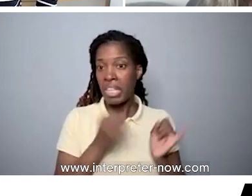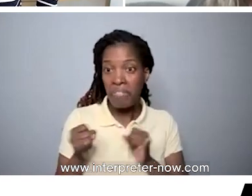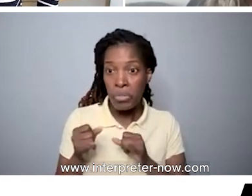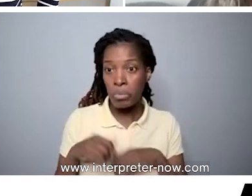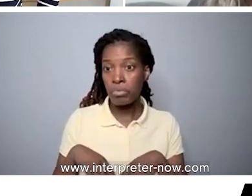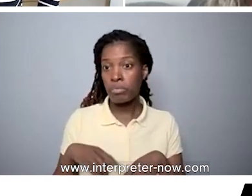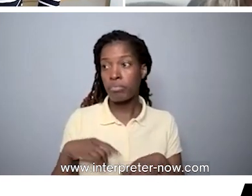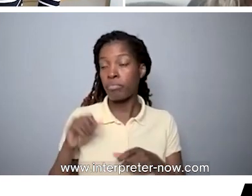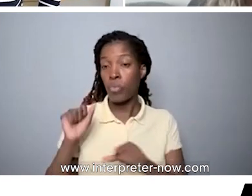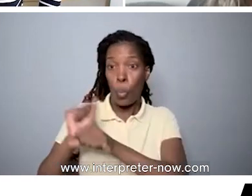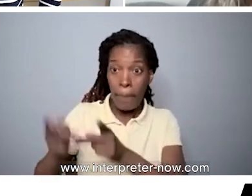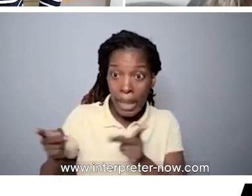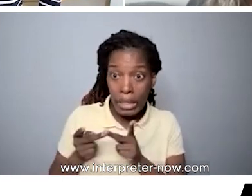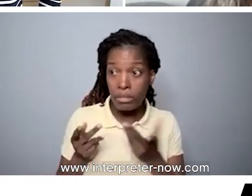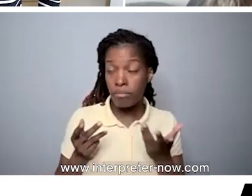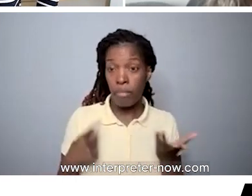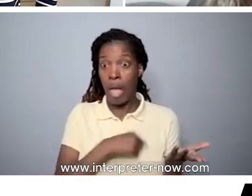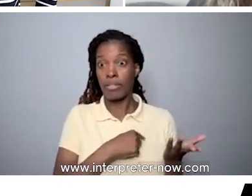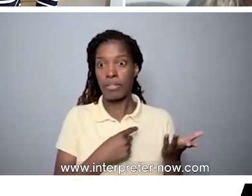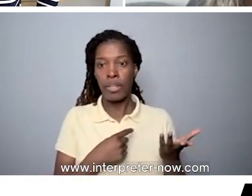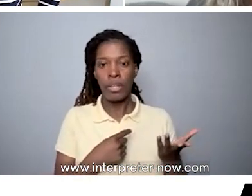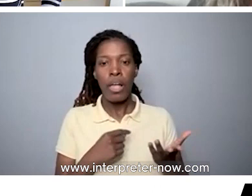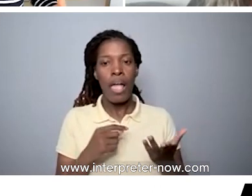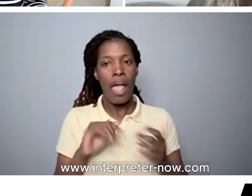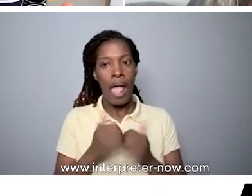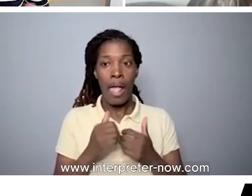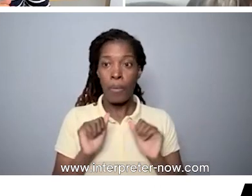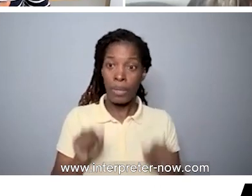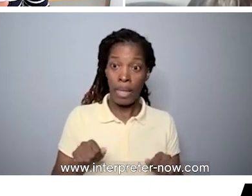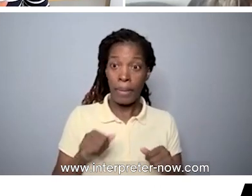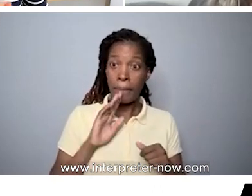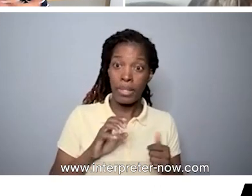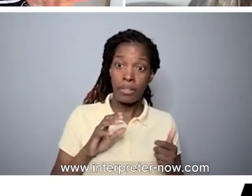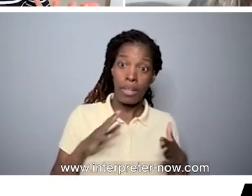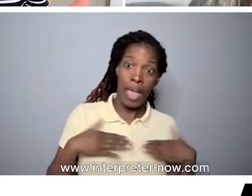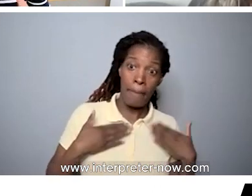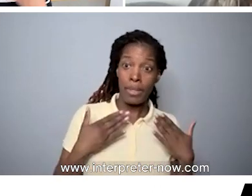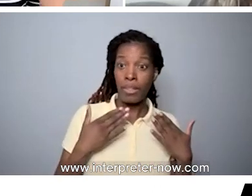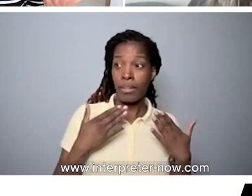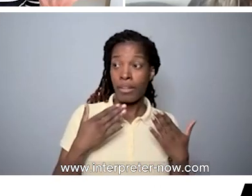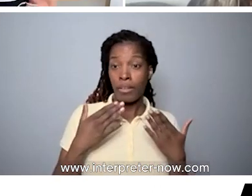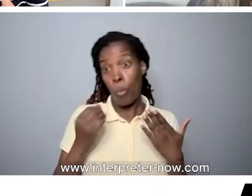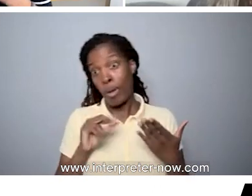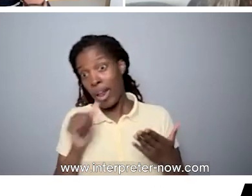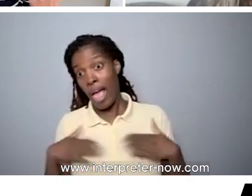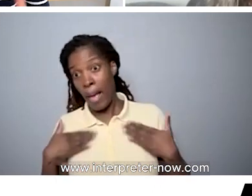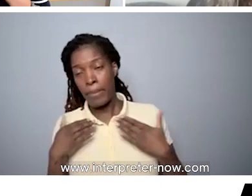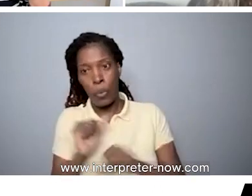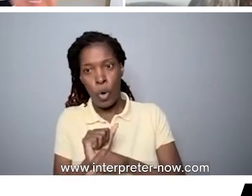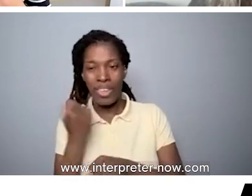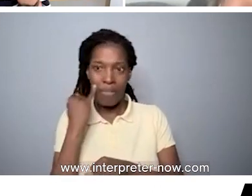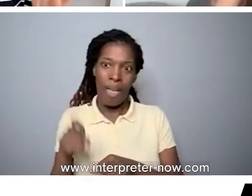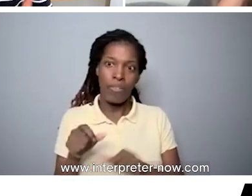it affects teams, how it affects individuals, how it affects workplaces. Obviously makes us happier at work. We're not having to